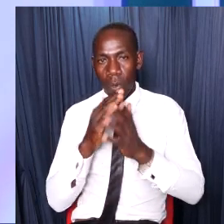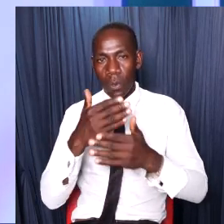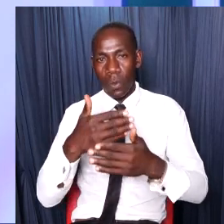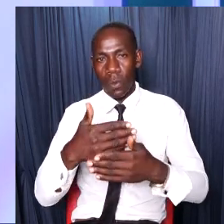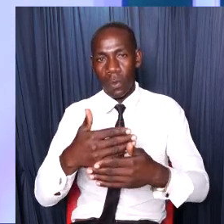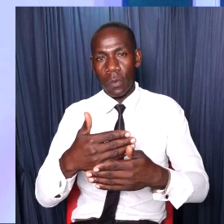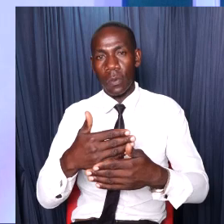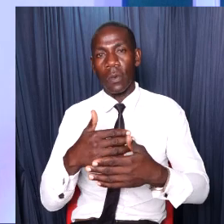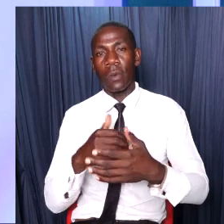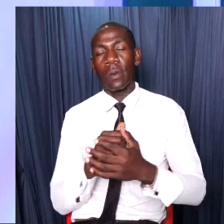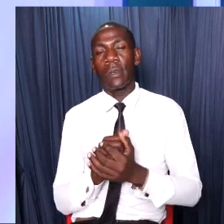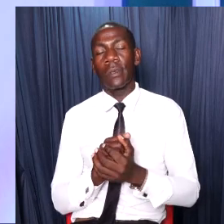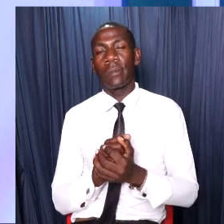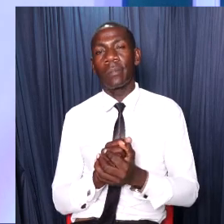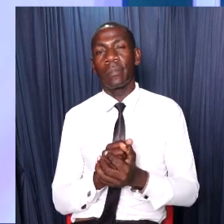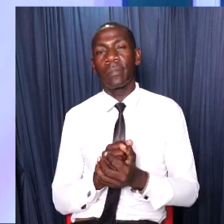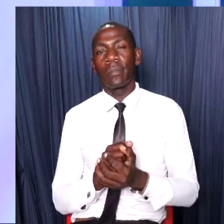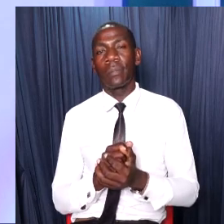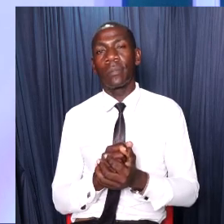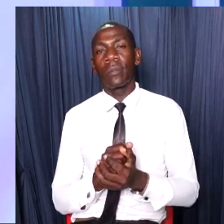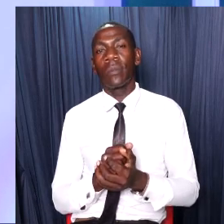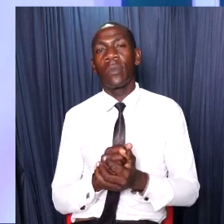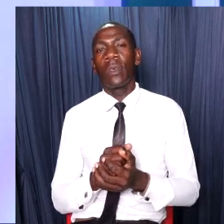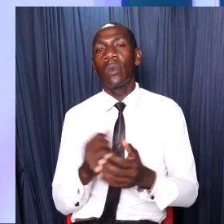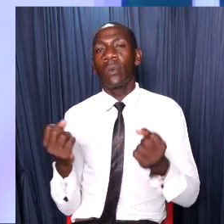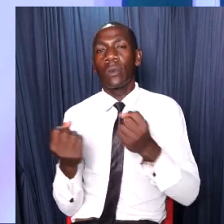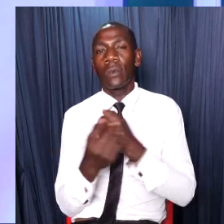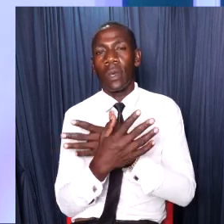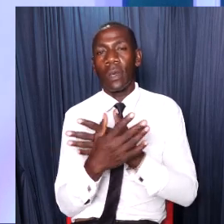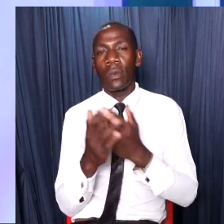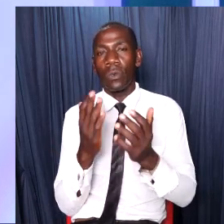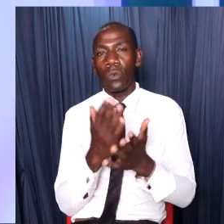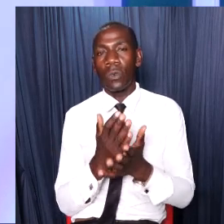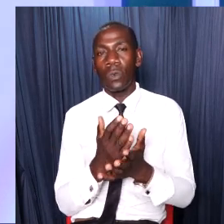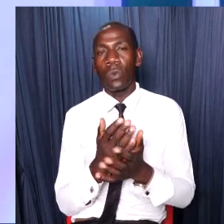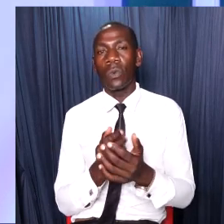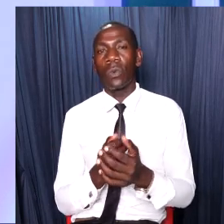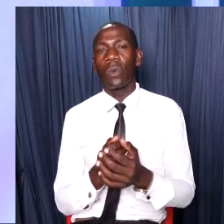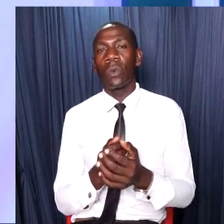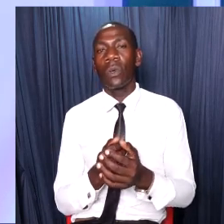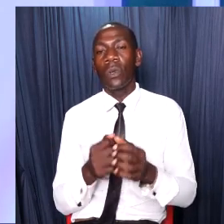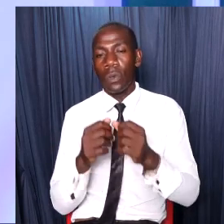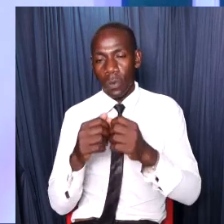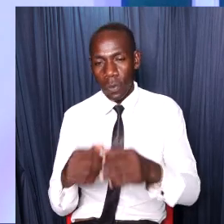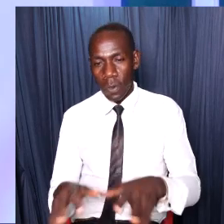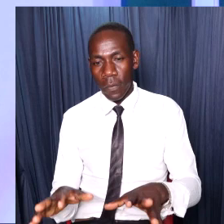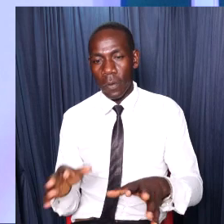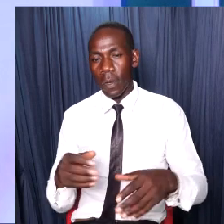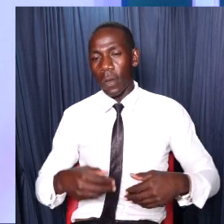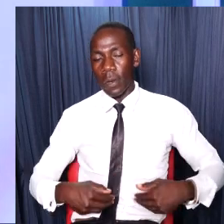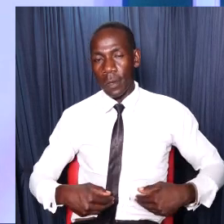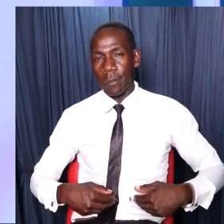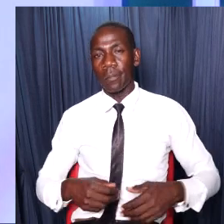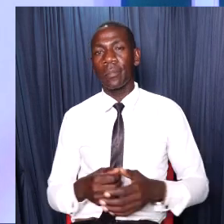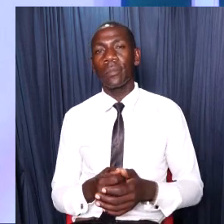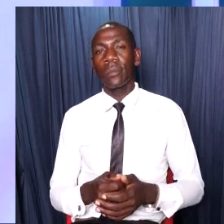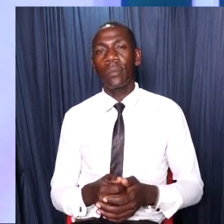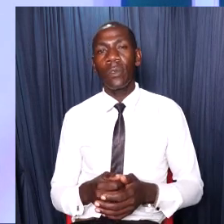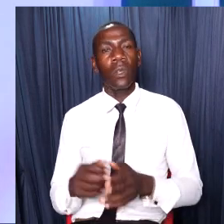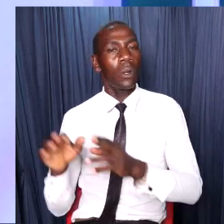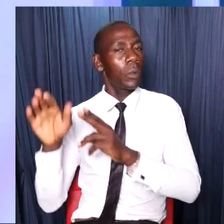good. And your prayers will be heard. Ndio kwa kumutisha. Yes, you threaten her. Muacha njaa. And leave her